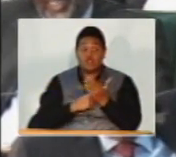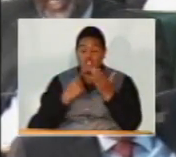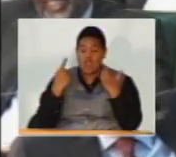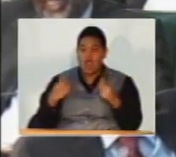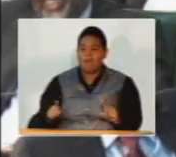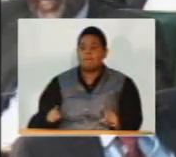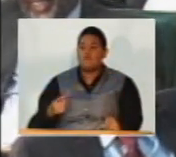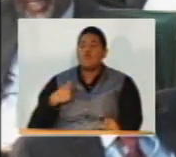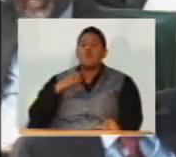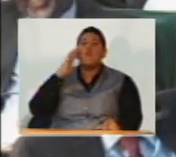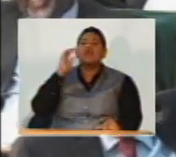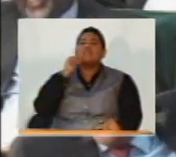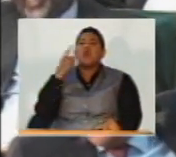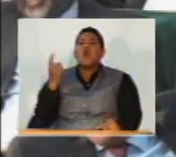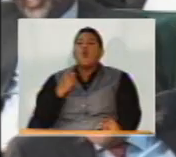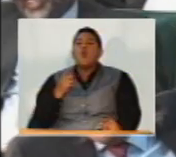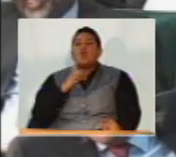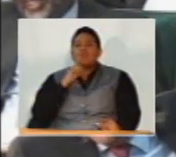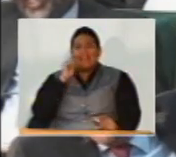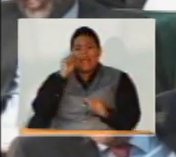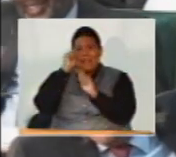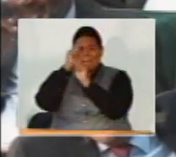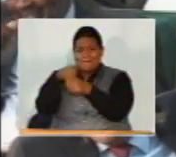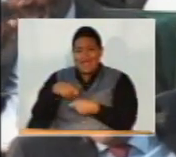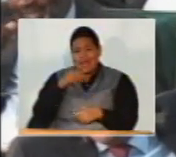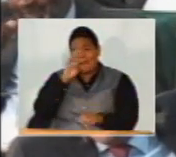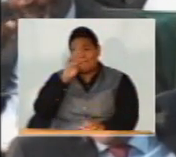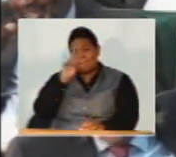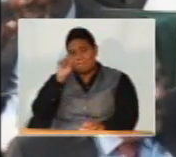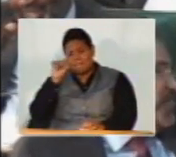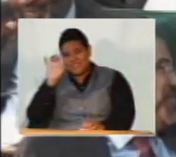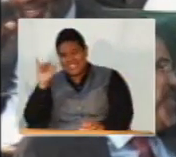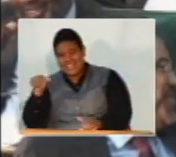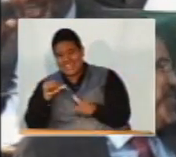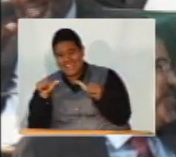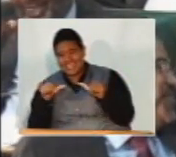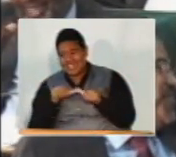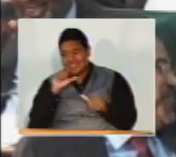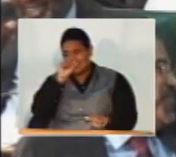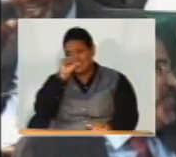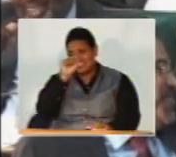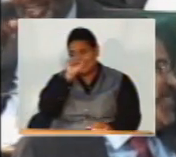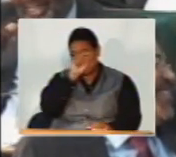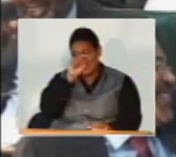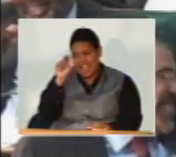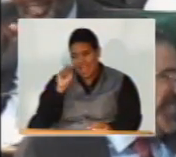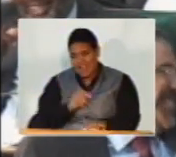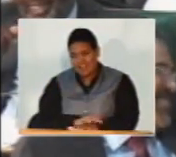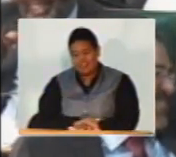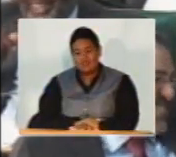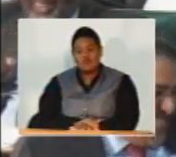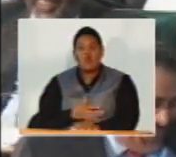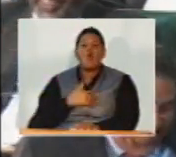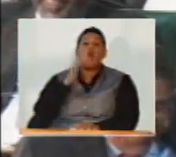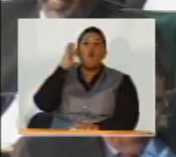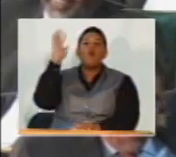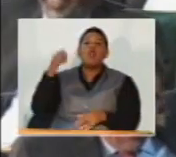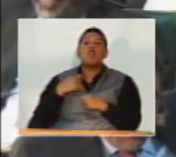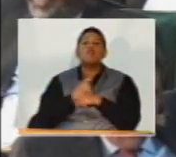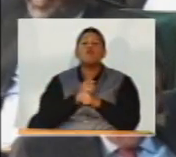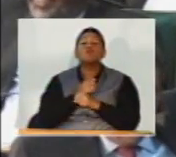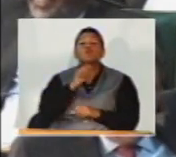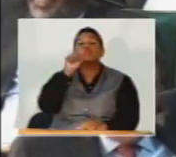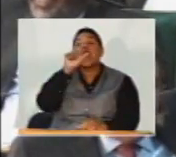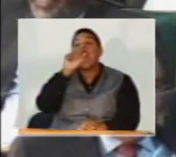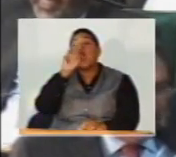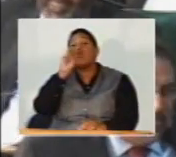we will not only be mining bauxite in that area of St. Anne, as was the case with the Reynolds mine. We will be producing alumina